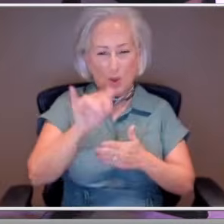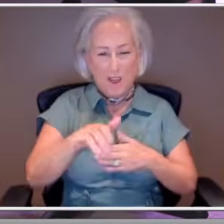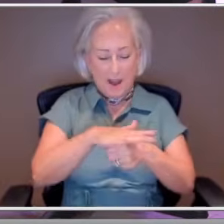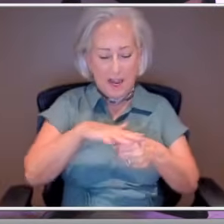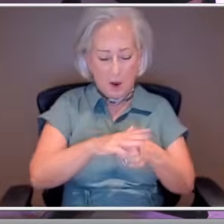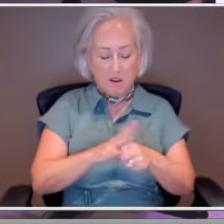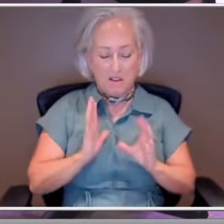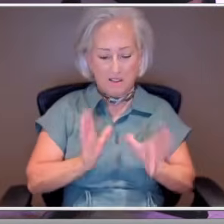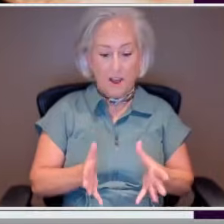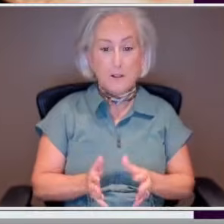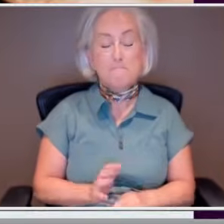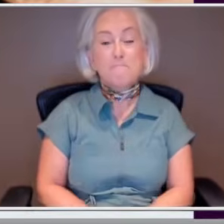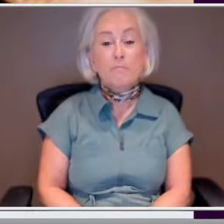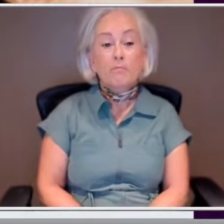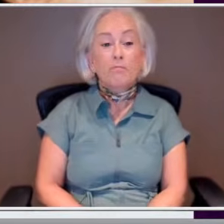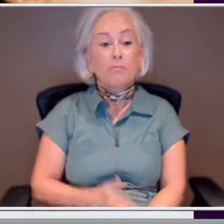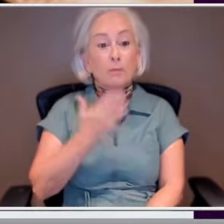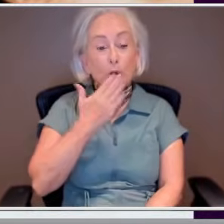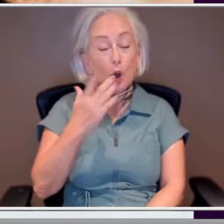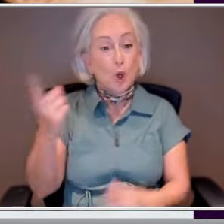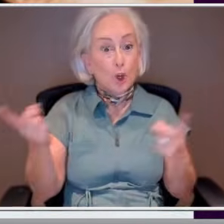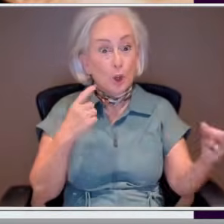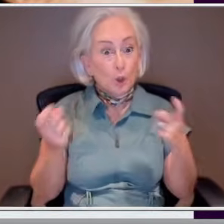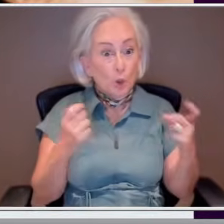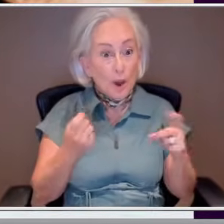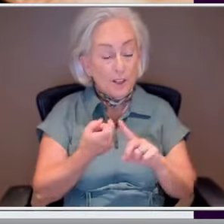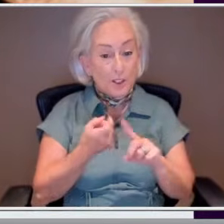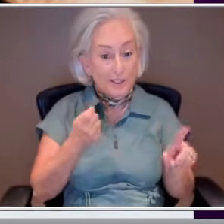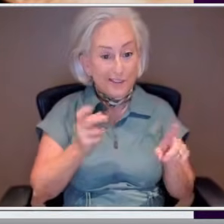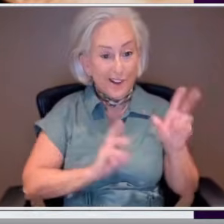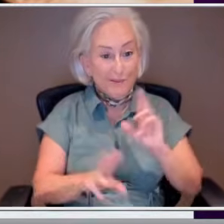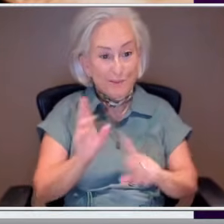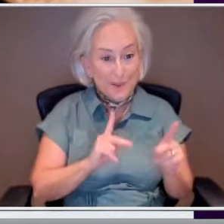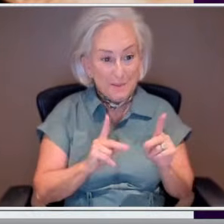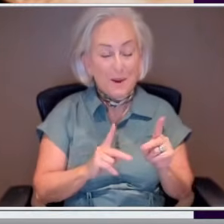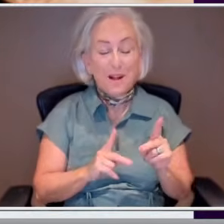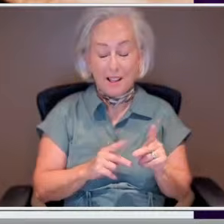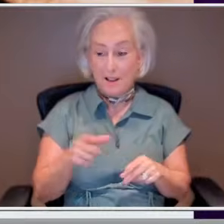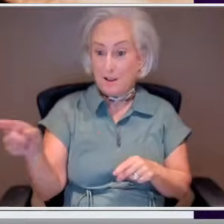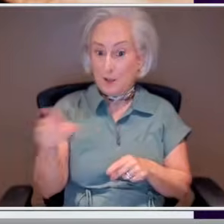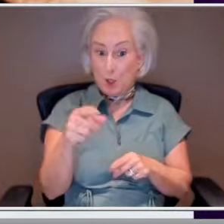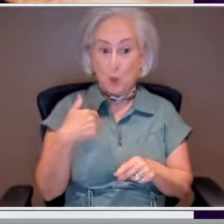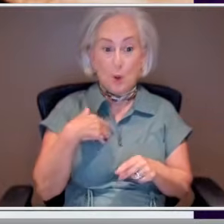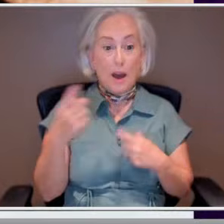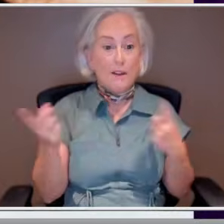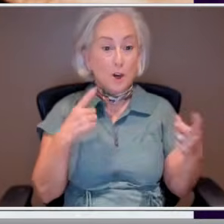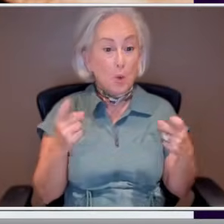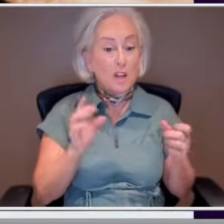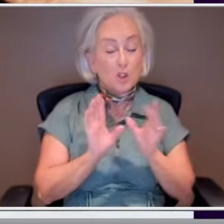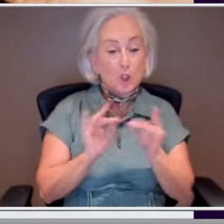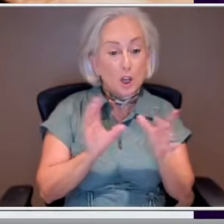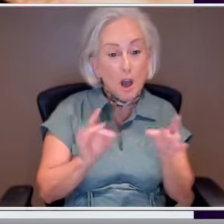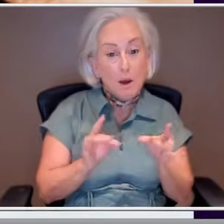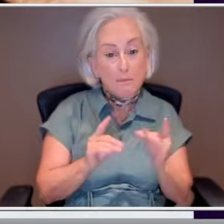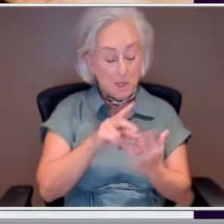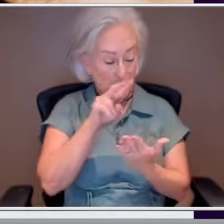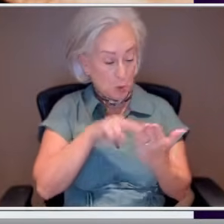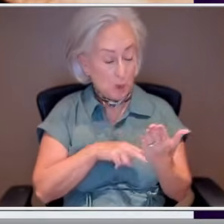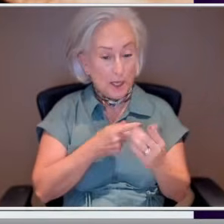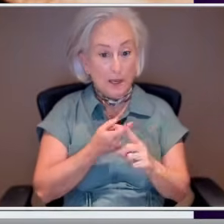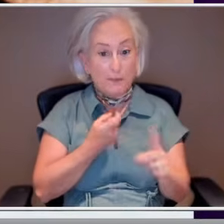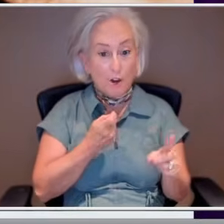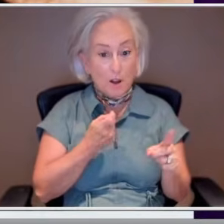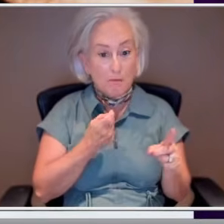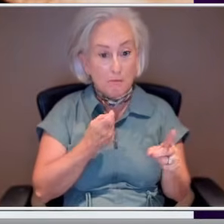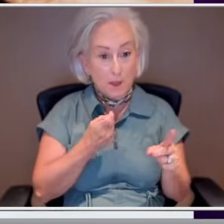We have some great questions and comments coming in already. So if you have something that you'd like us to ask or read out loud on the program, you can send it